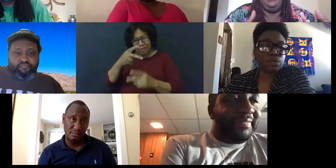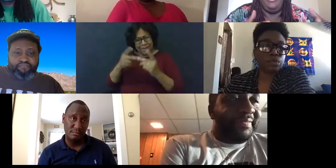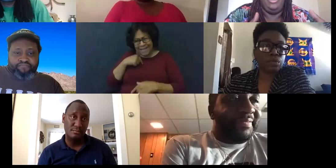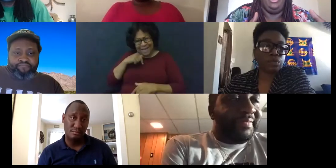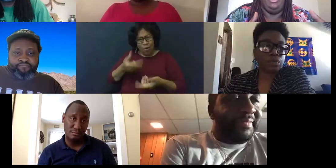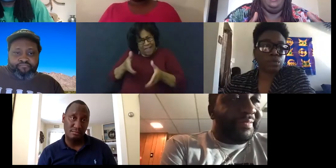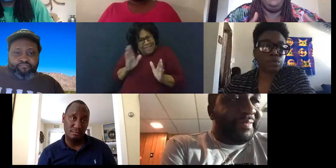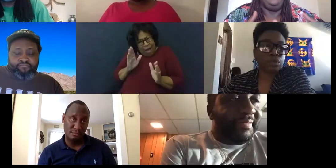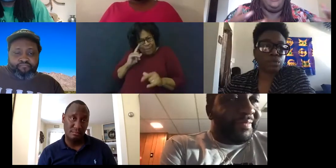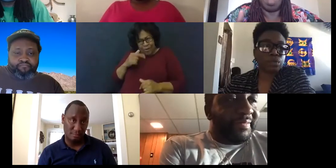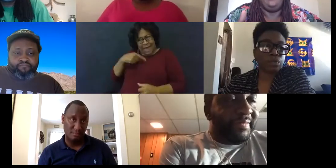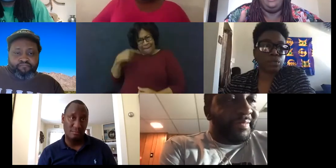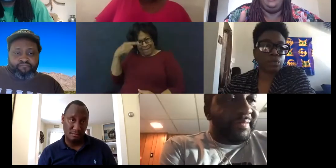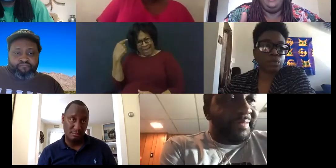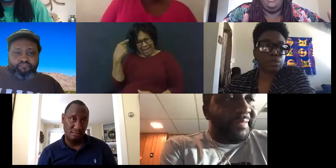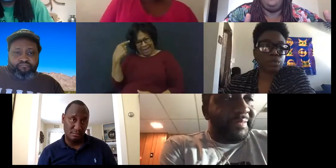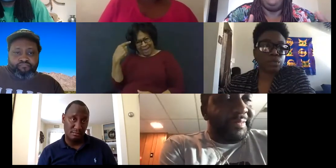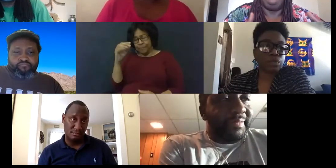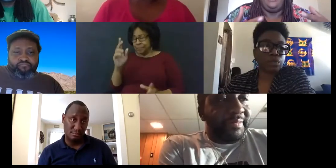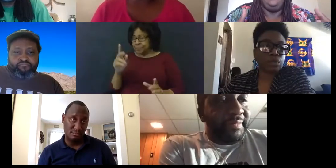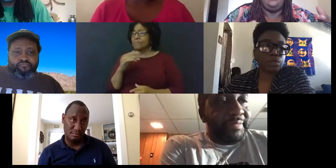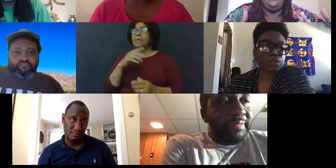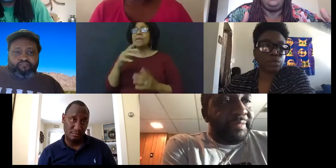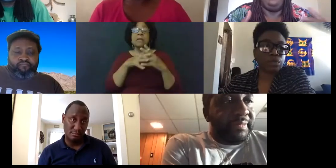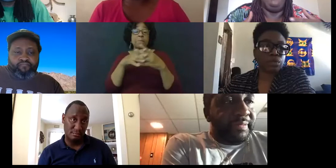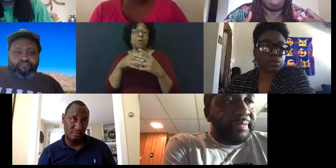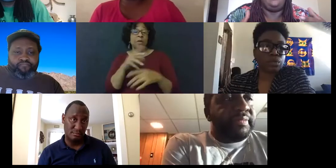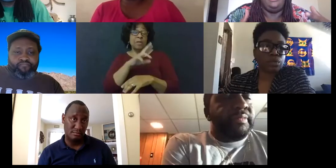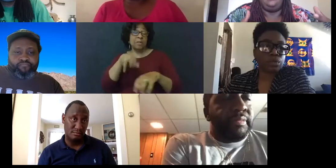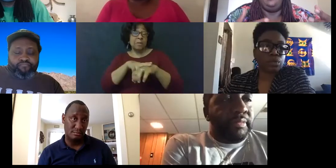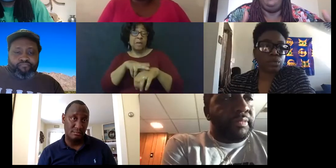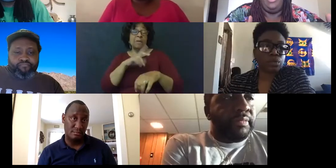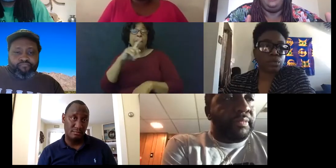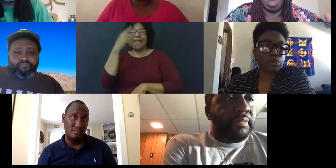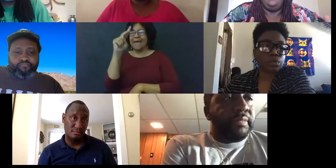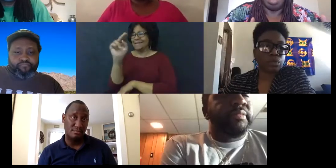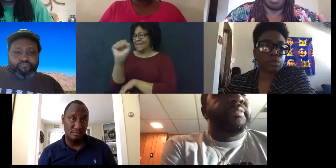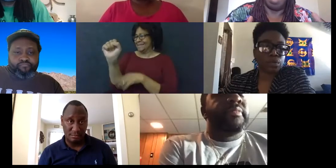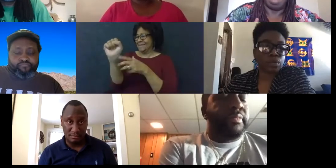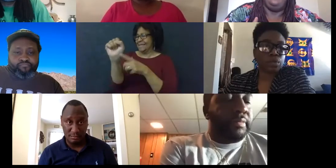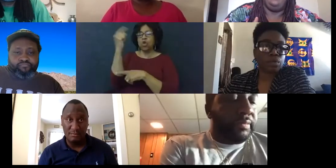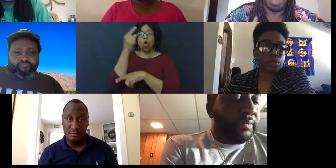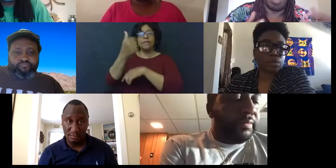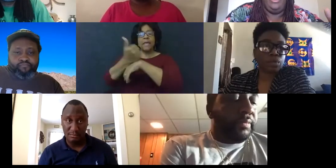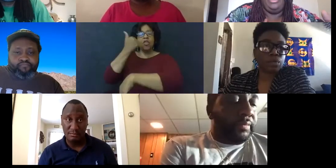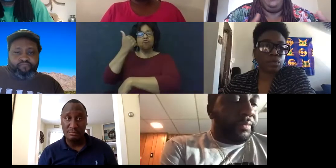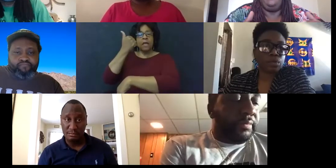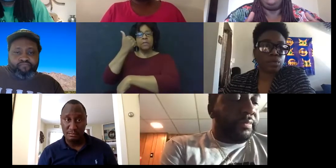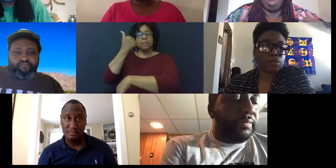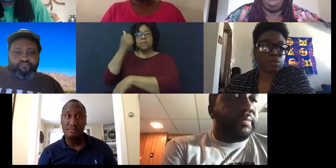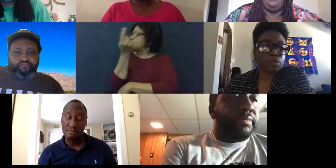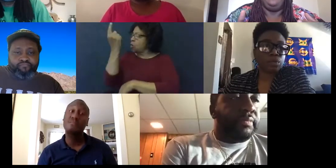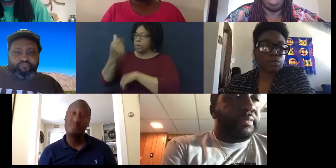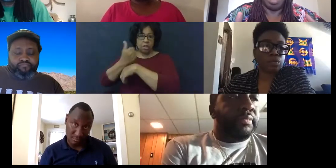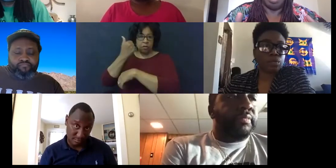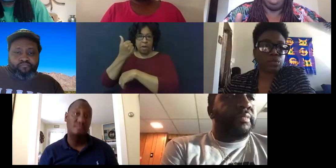indoctrinated into America, period, about what Blackness is. It's always seen as a threat. And so when we talk about training and when we